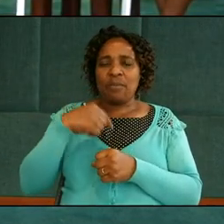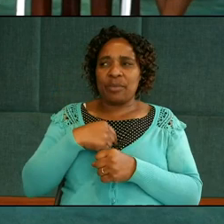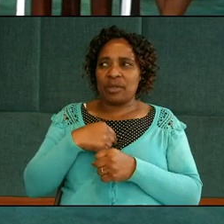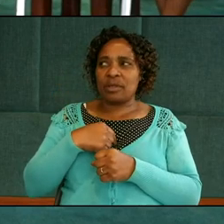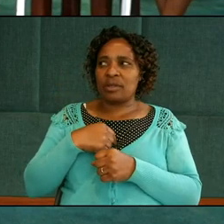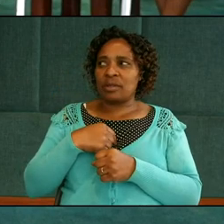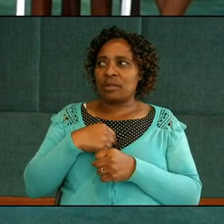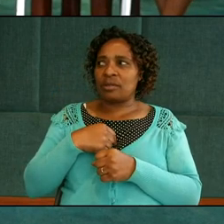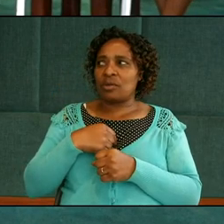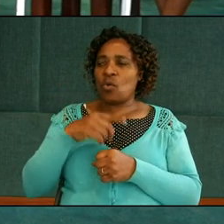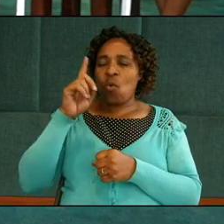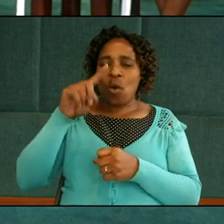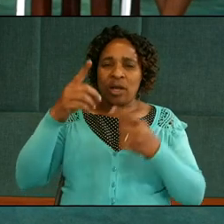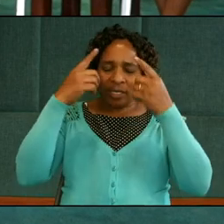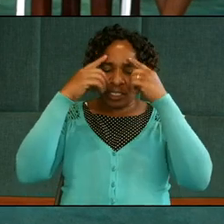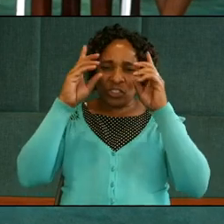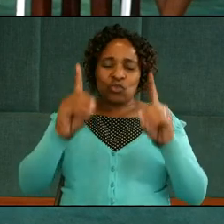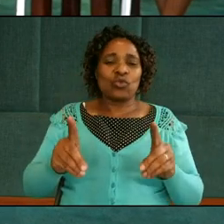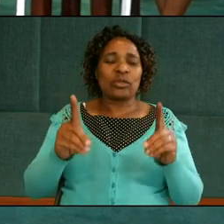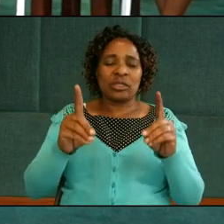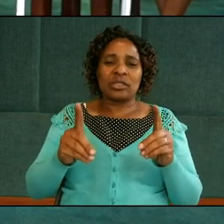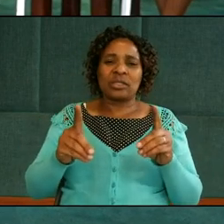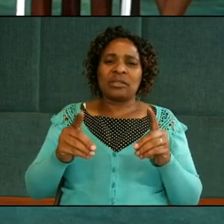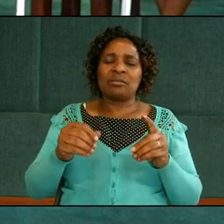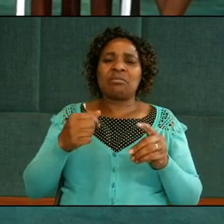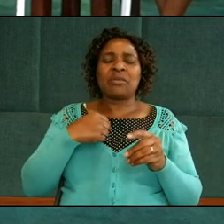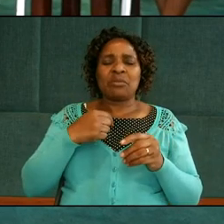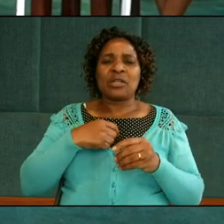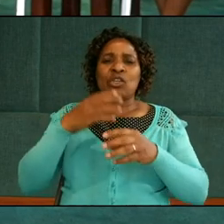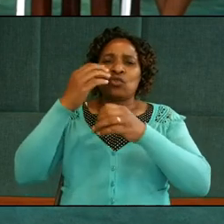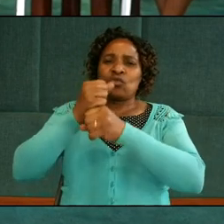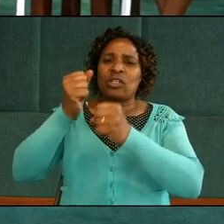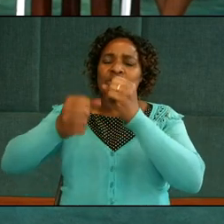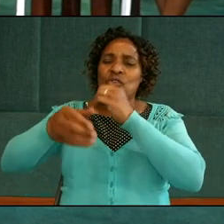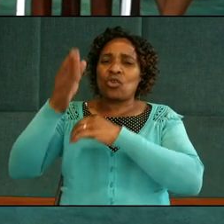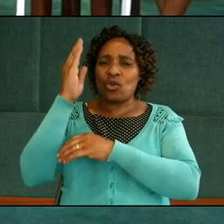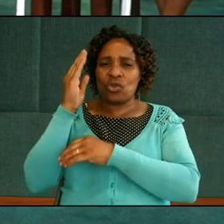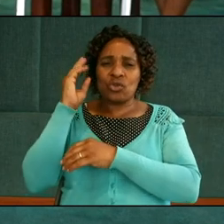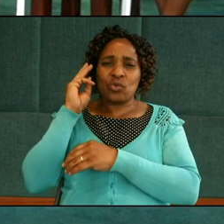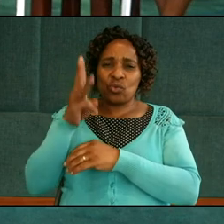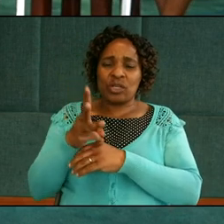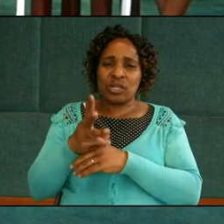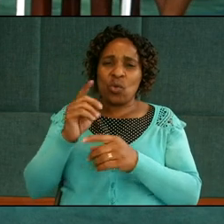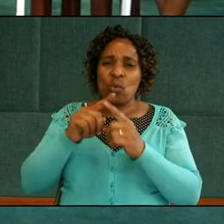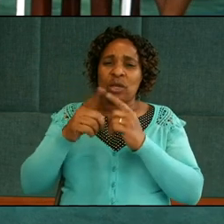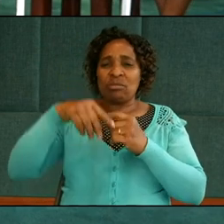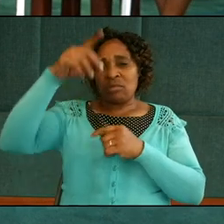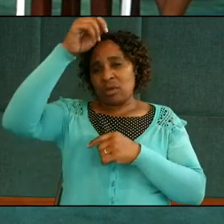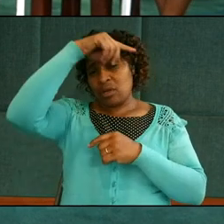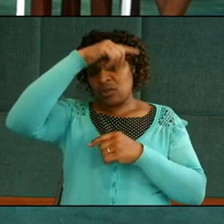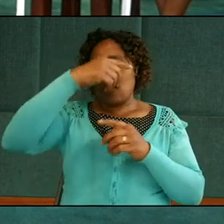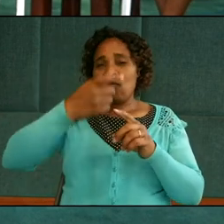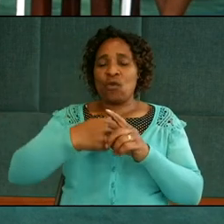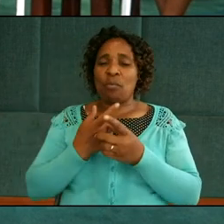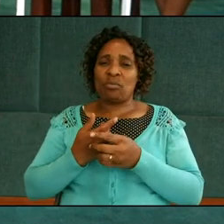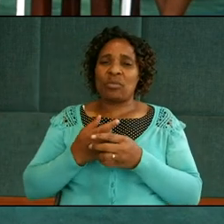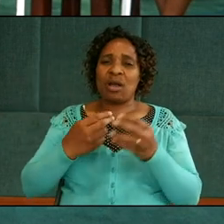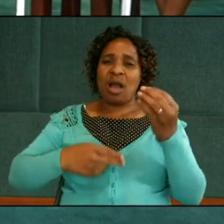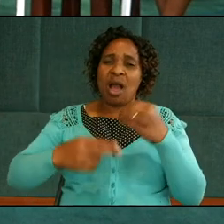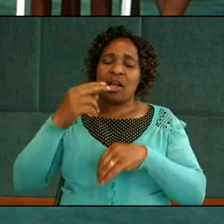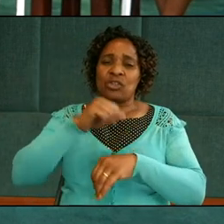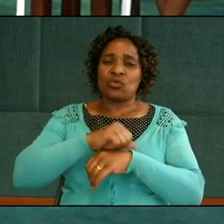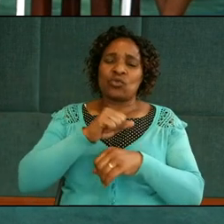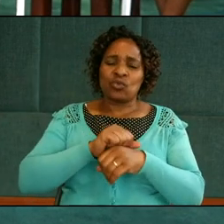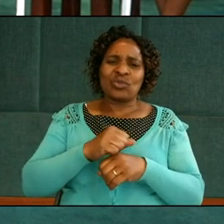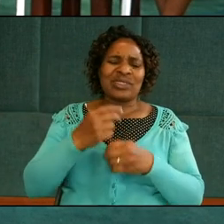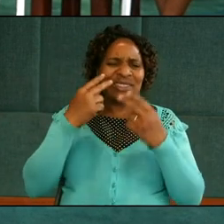one decision that really I really had to trust God's will was when I graduated from high school, I had